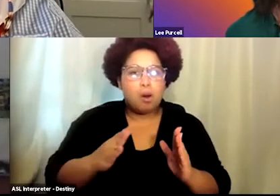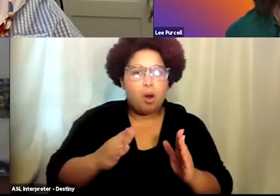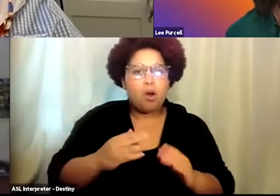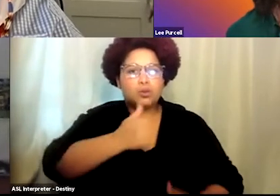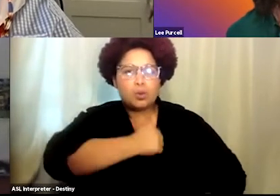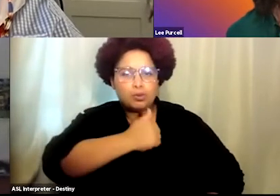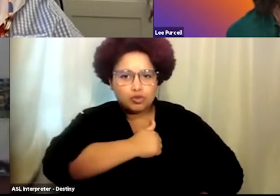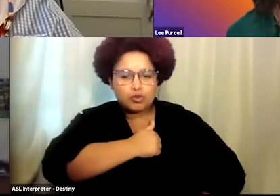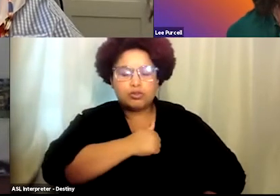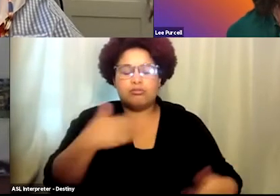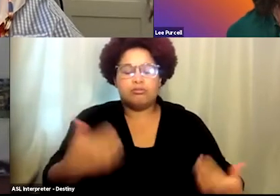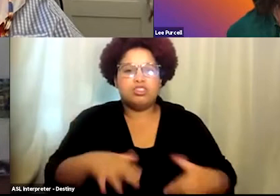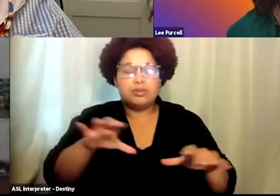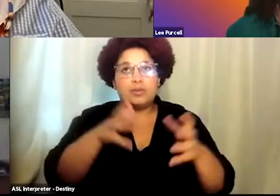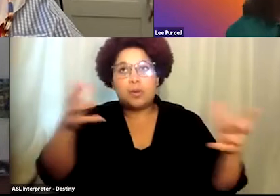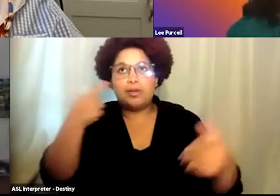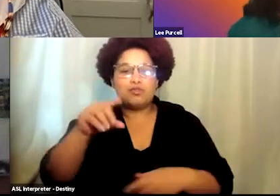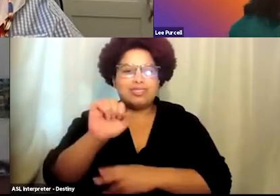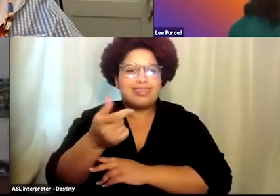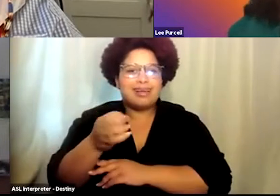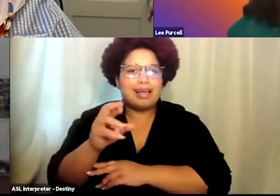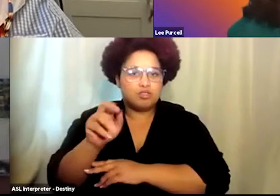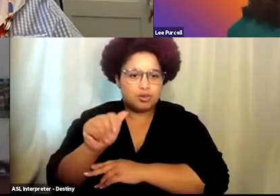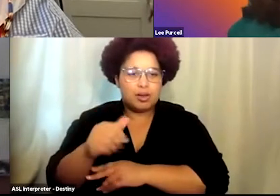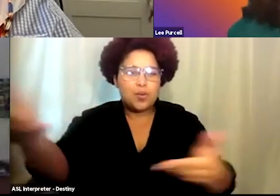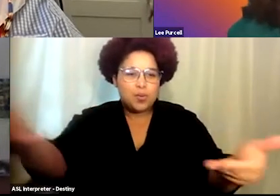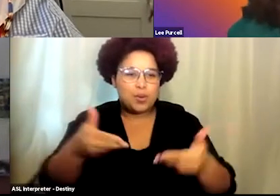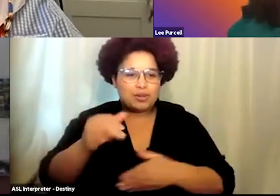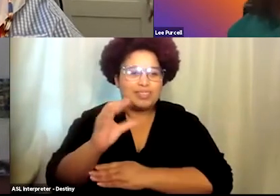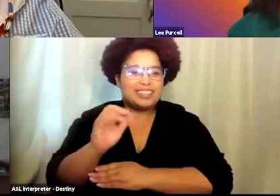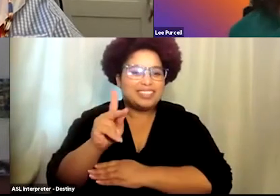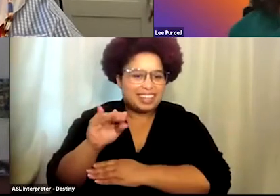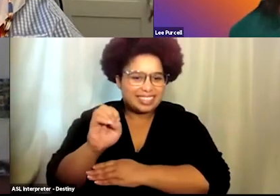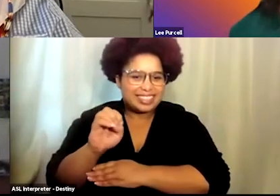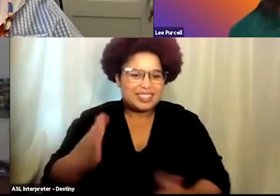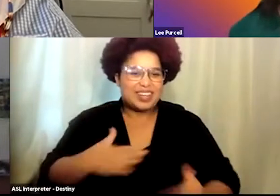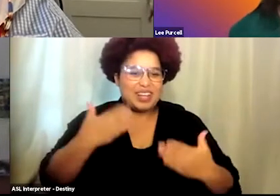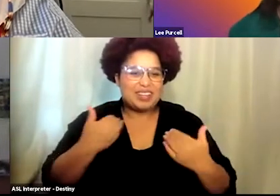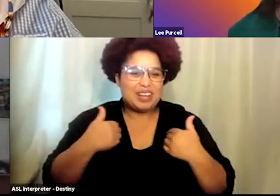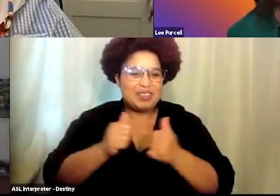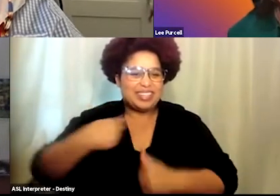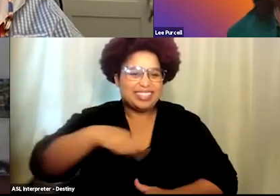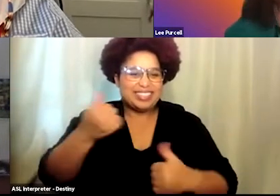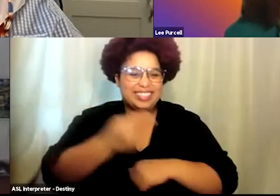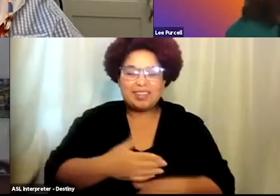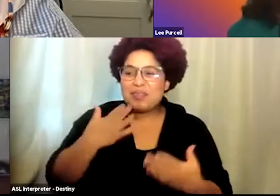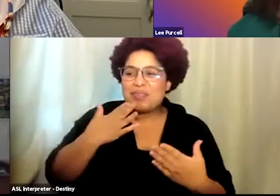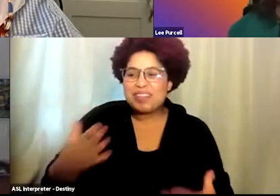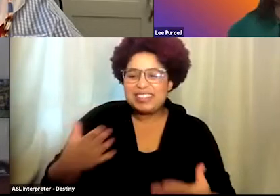for SAG-AFTRA, and we're just grateful to have her here. So welcome, Jackie. It is so wonderful to have you with us today. Thank